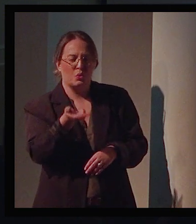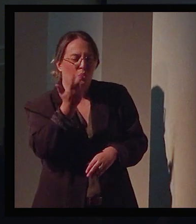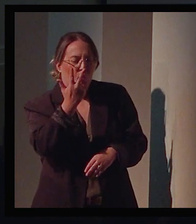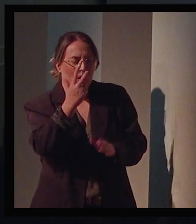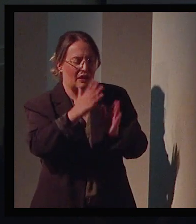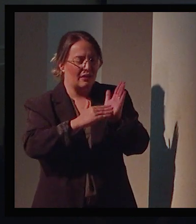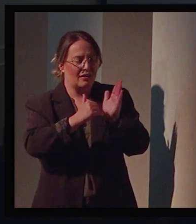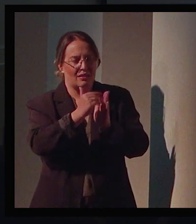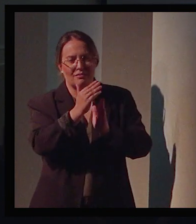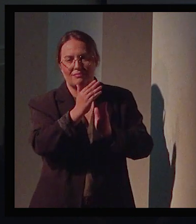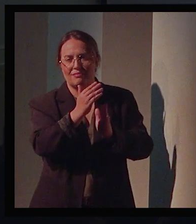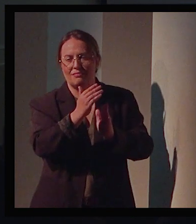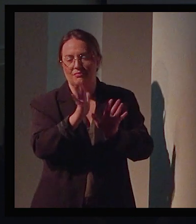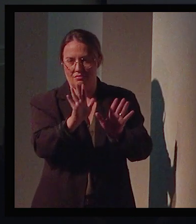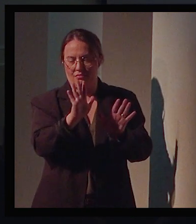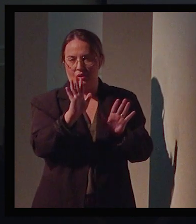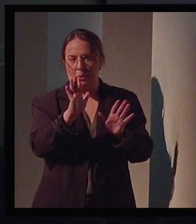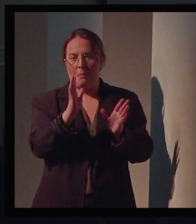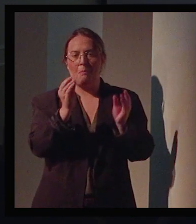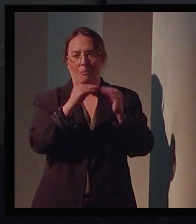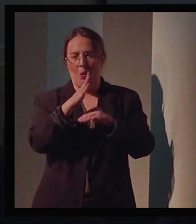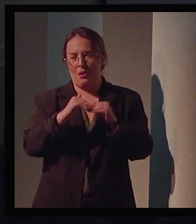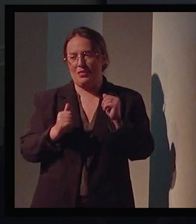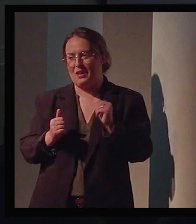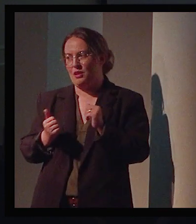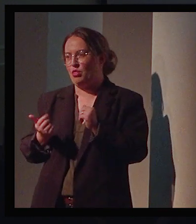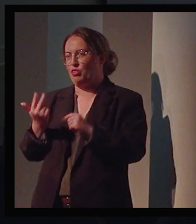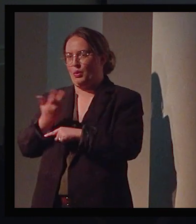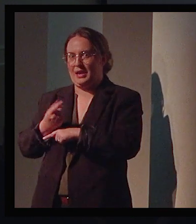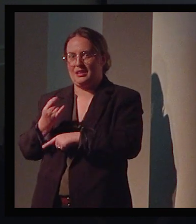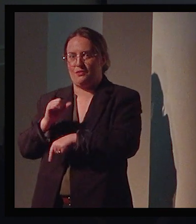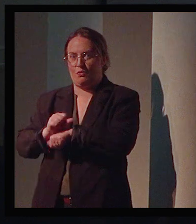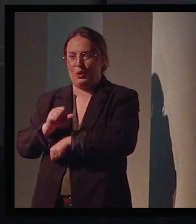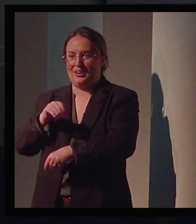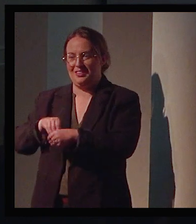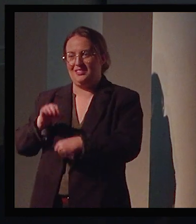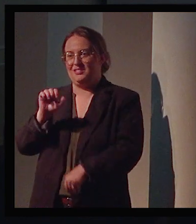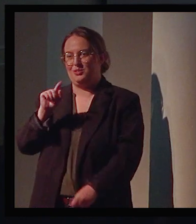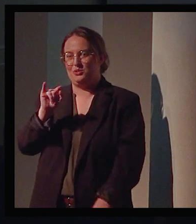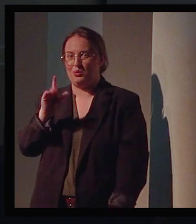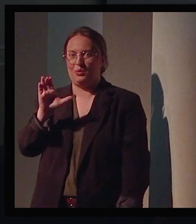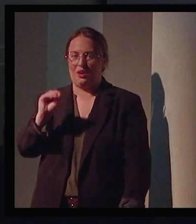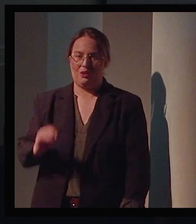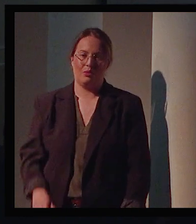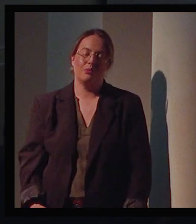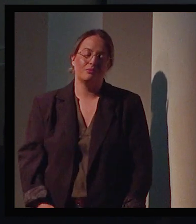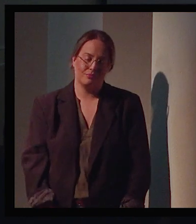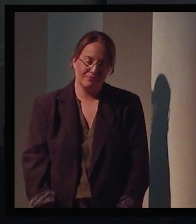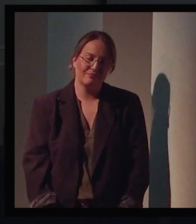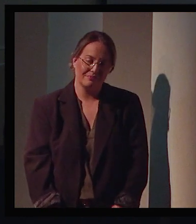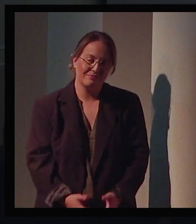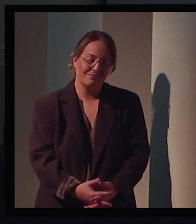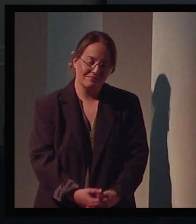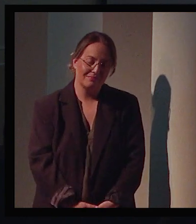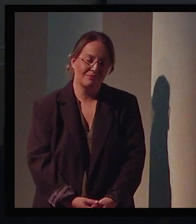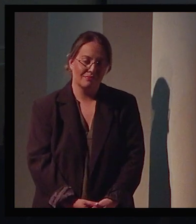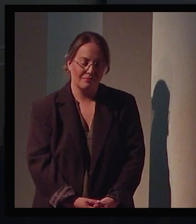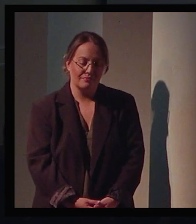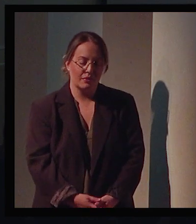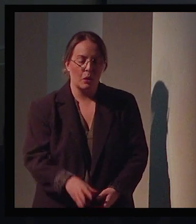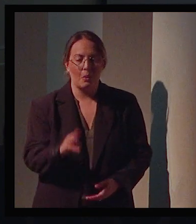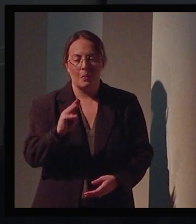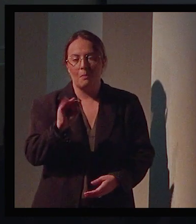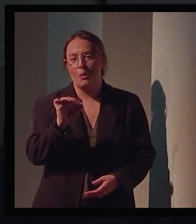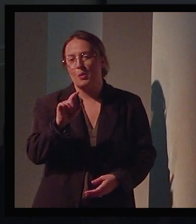easel." Boudin's approach had a profound influence on his younger friend and mentee, Monet, who